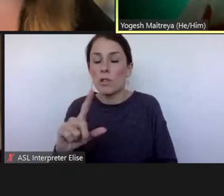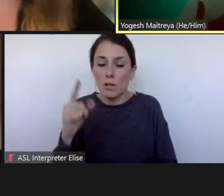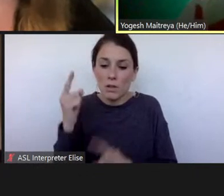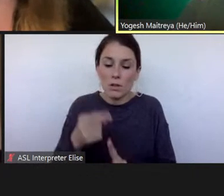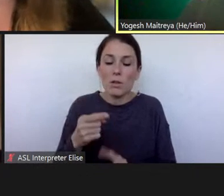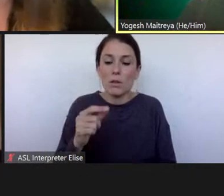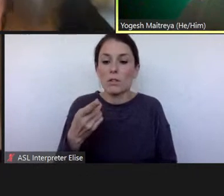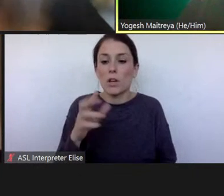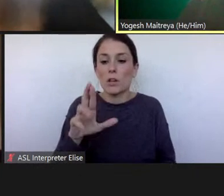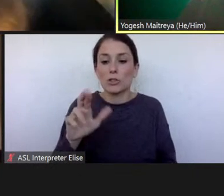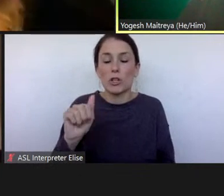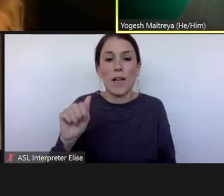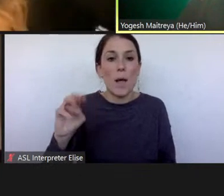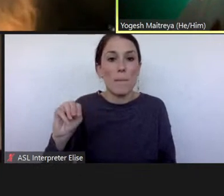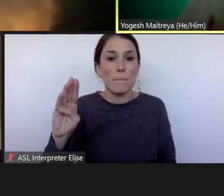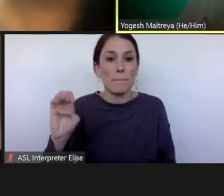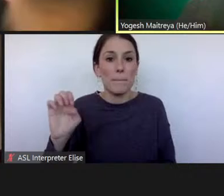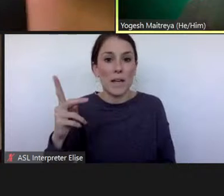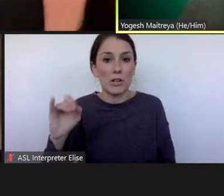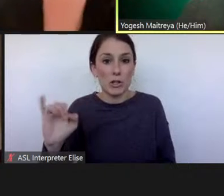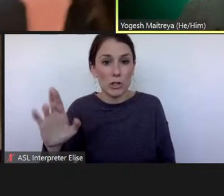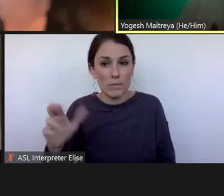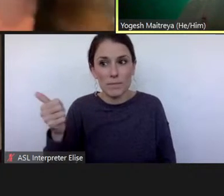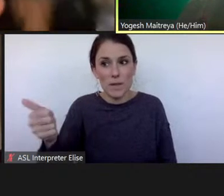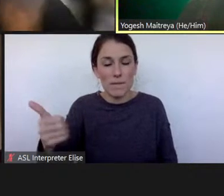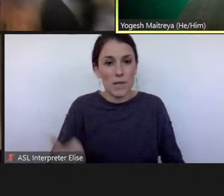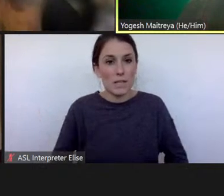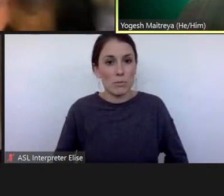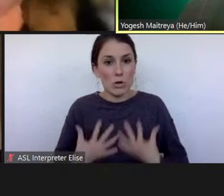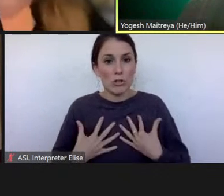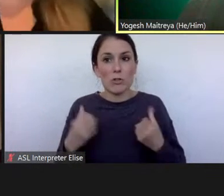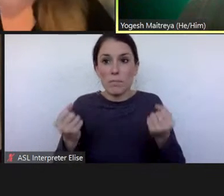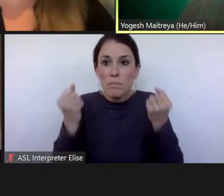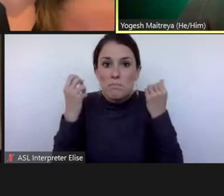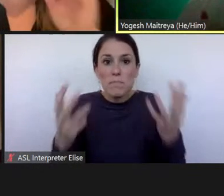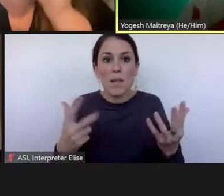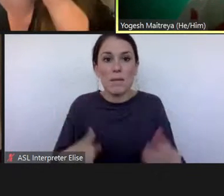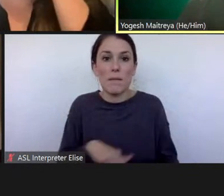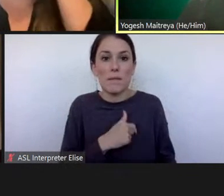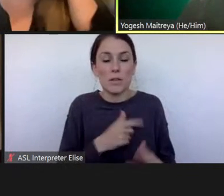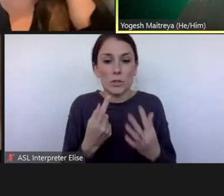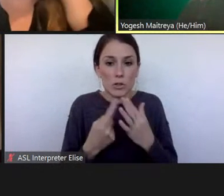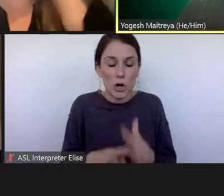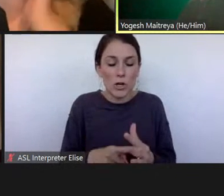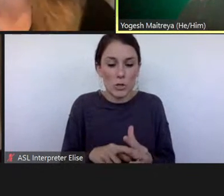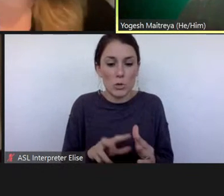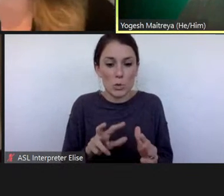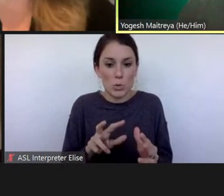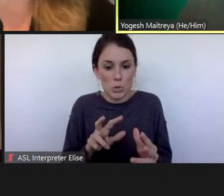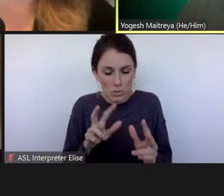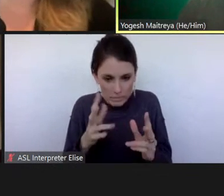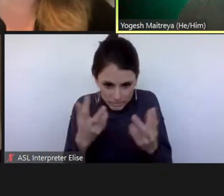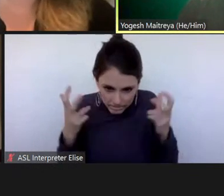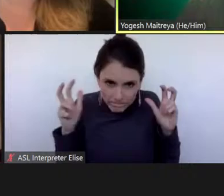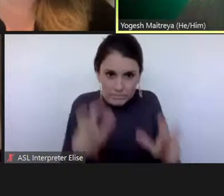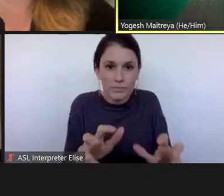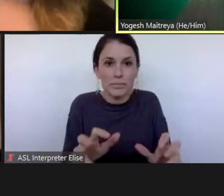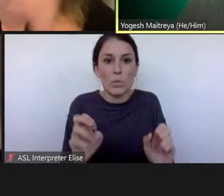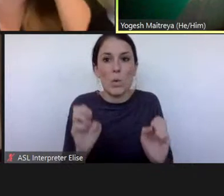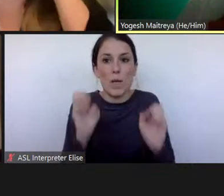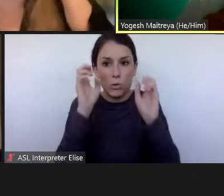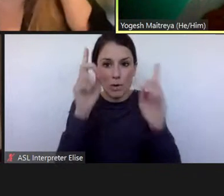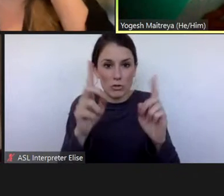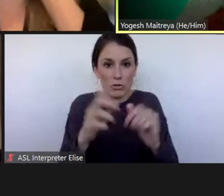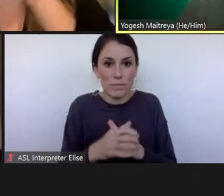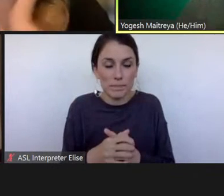Ambedkar was an inspiration. A lot among us started investing into education. And